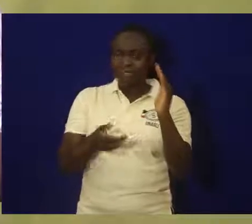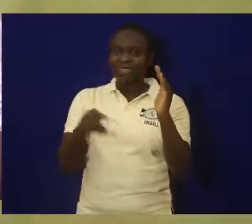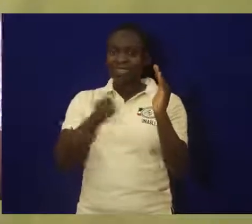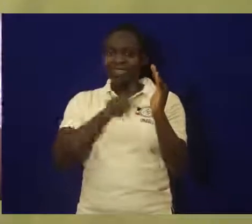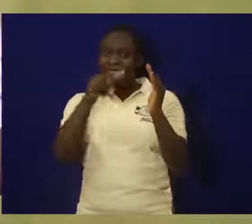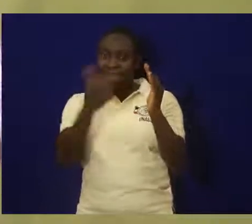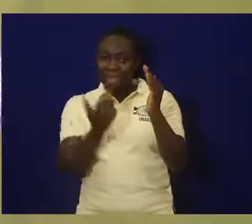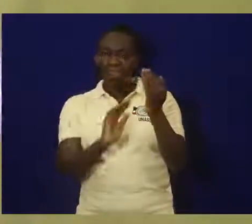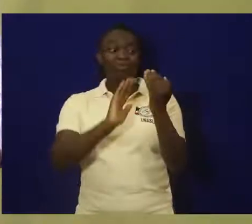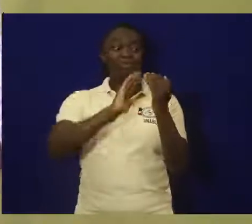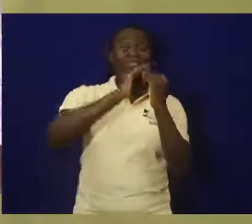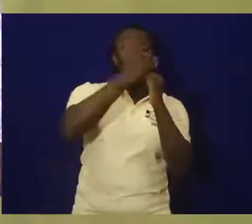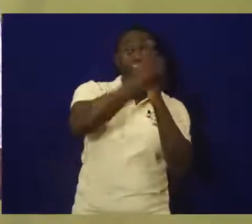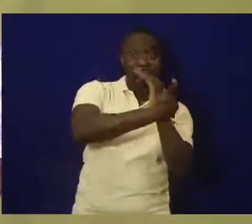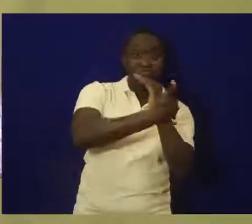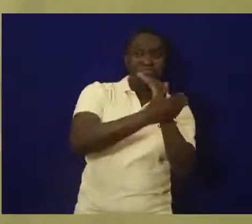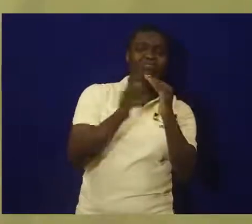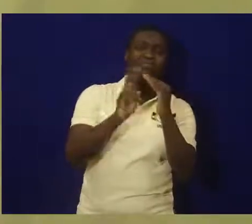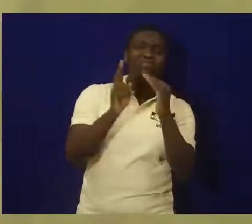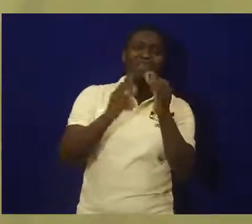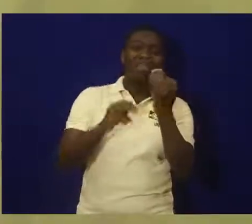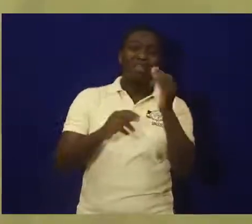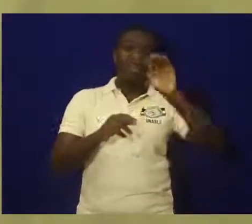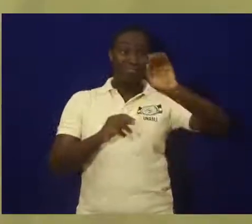the features of the curved mirrors.